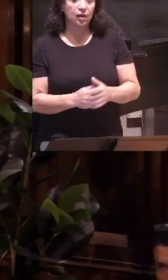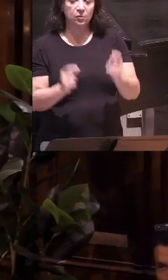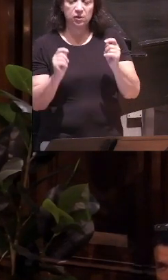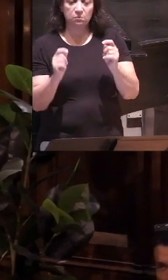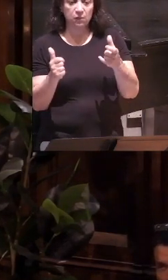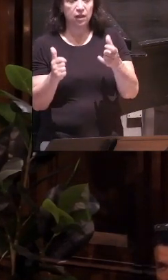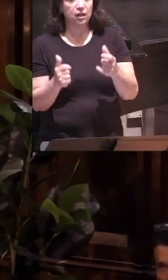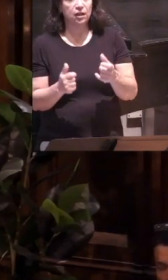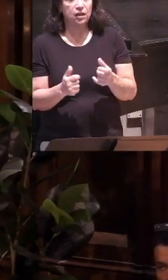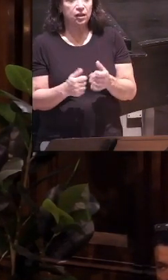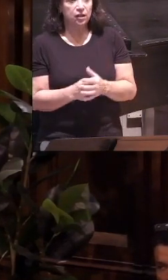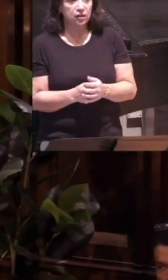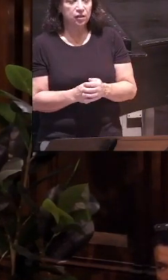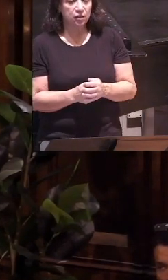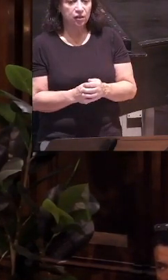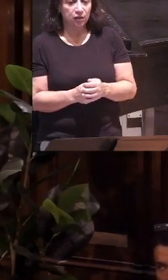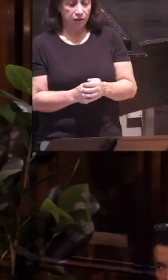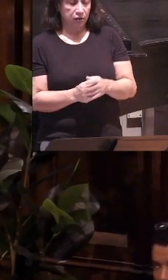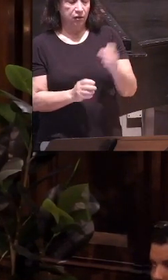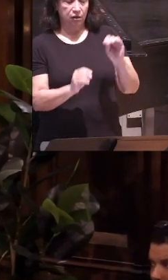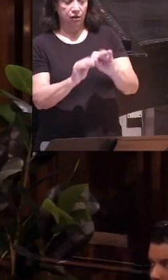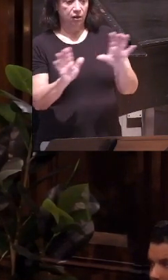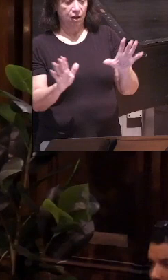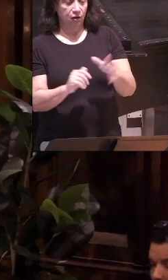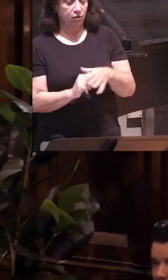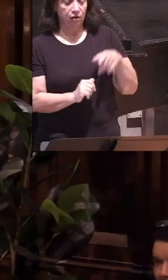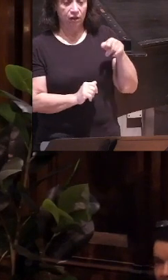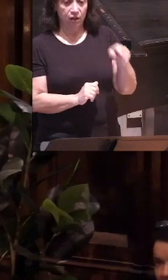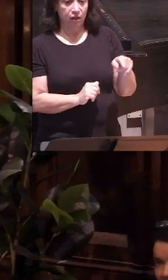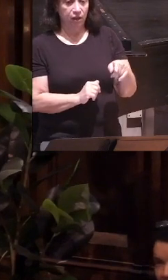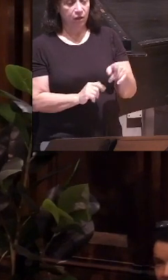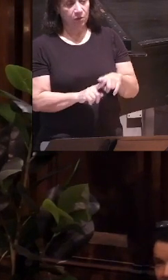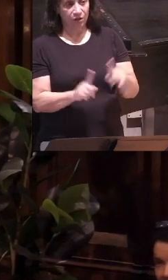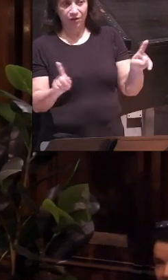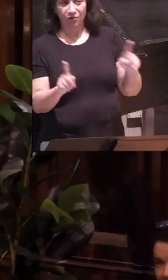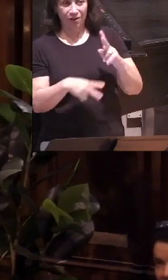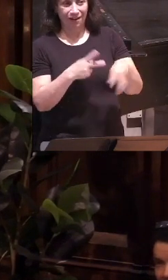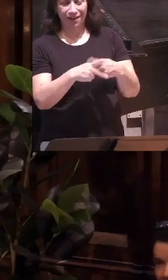immediately apparent to me that he was different.